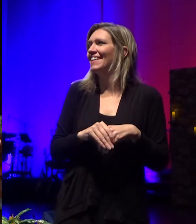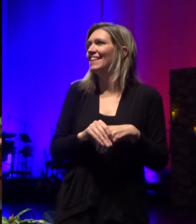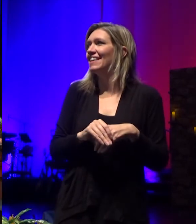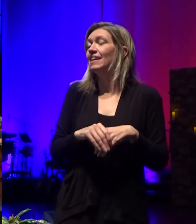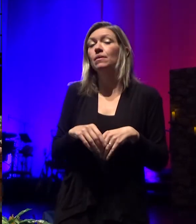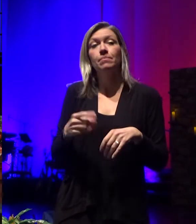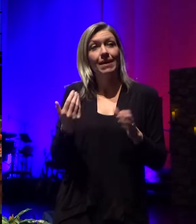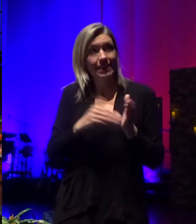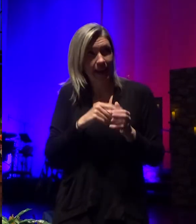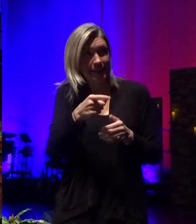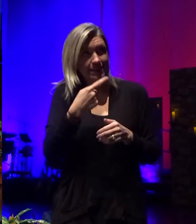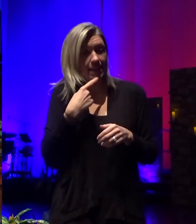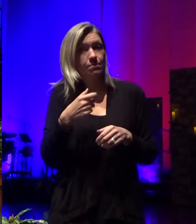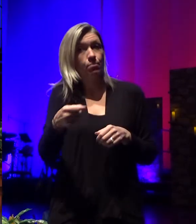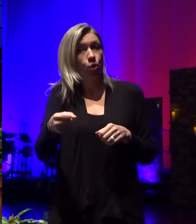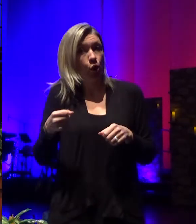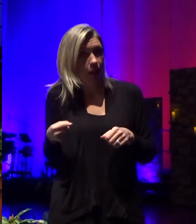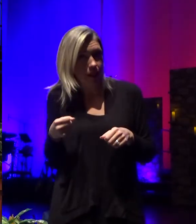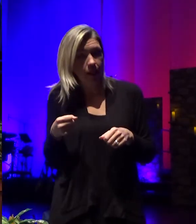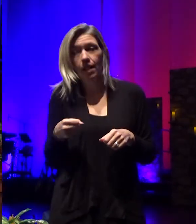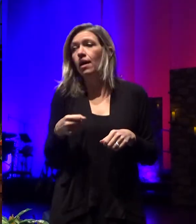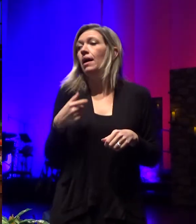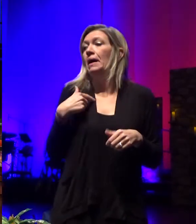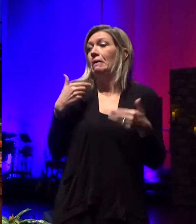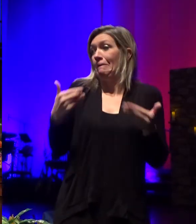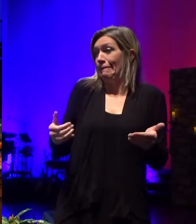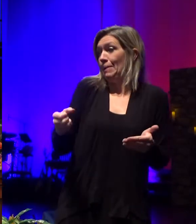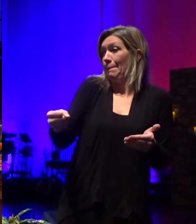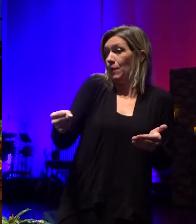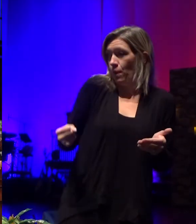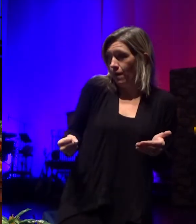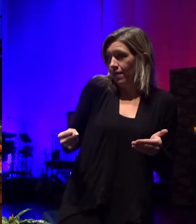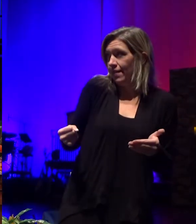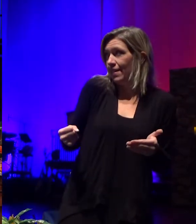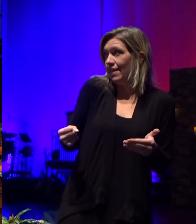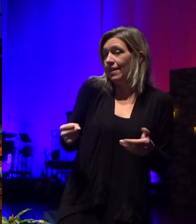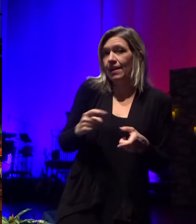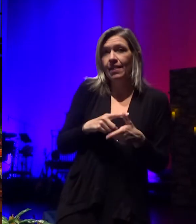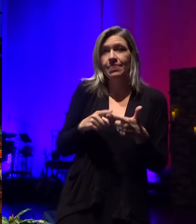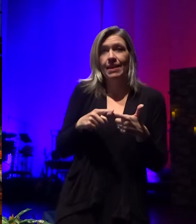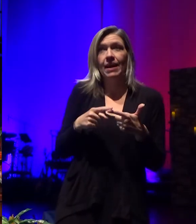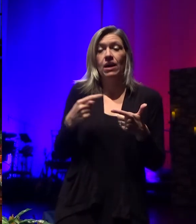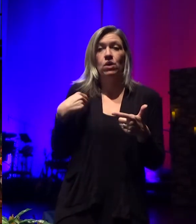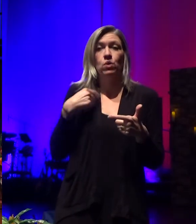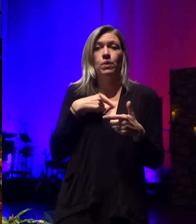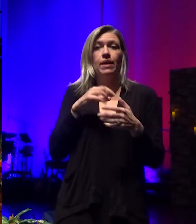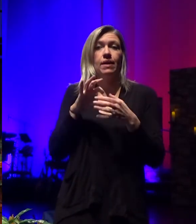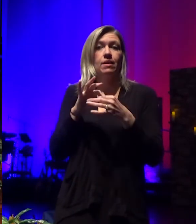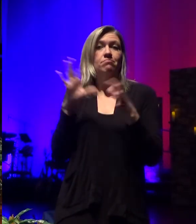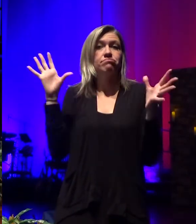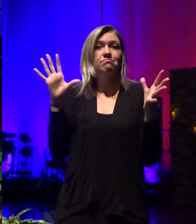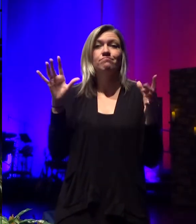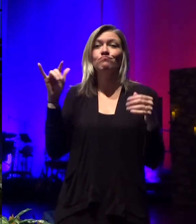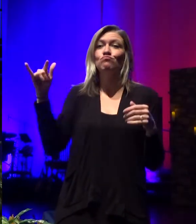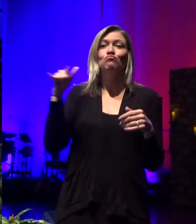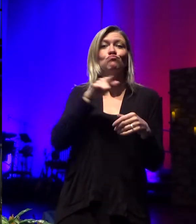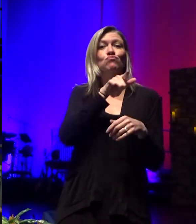But again, he said, pull the lever. And I did. And then we were airborne free, no engine.